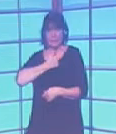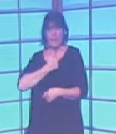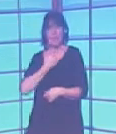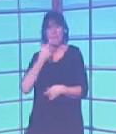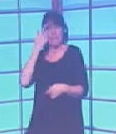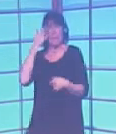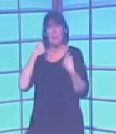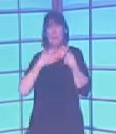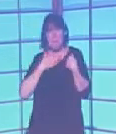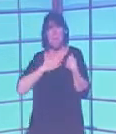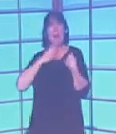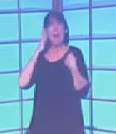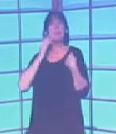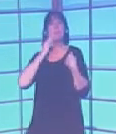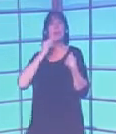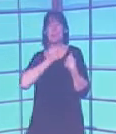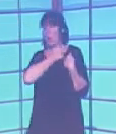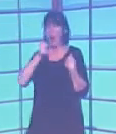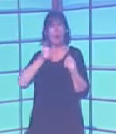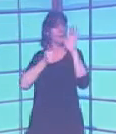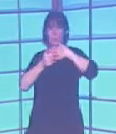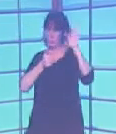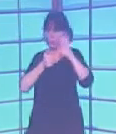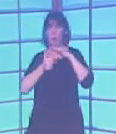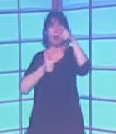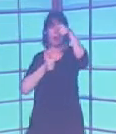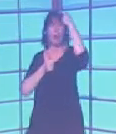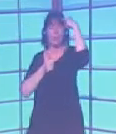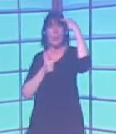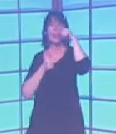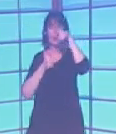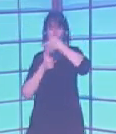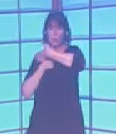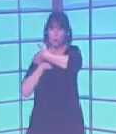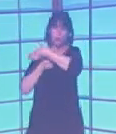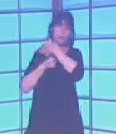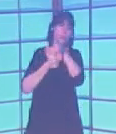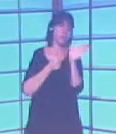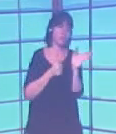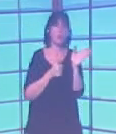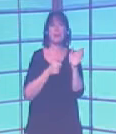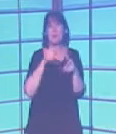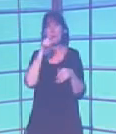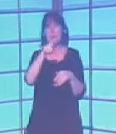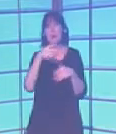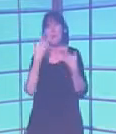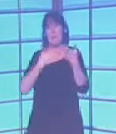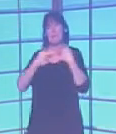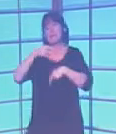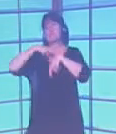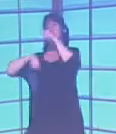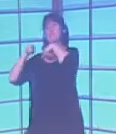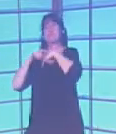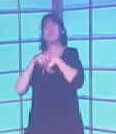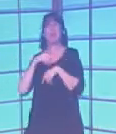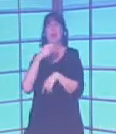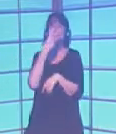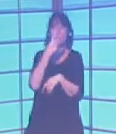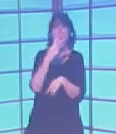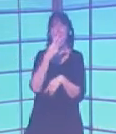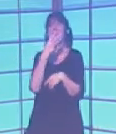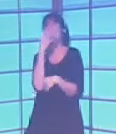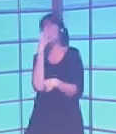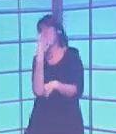about those people who perhaps are where you were 2, 3, 4, 10, 20 years ago, when you